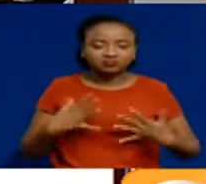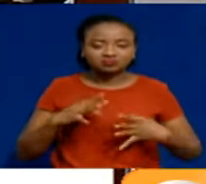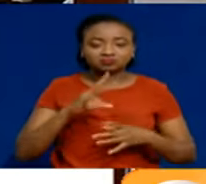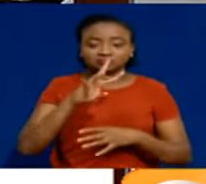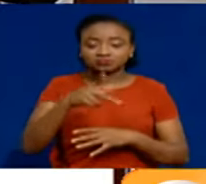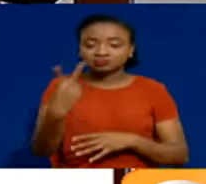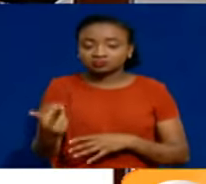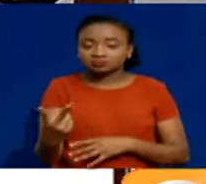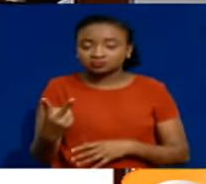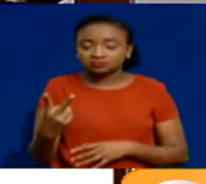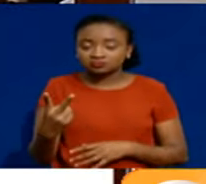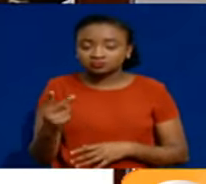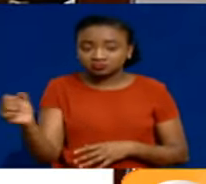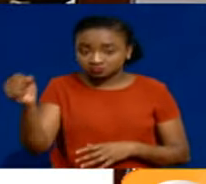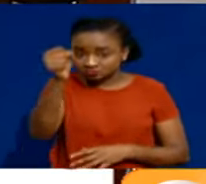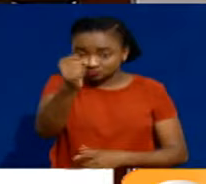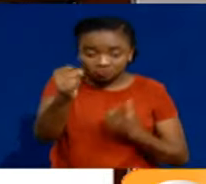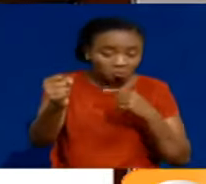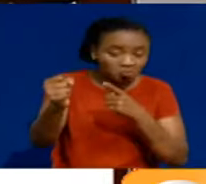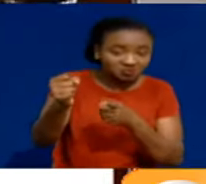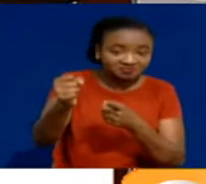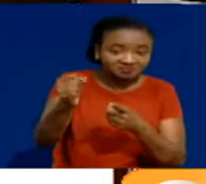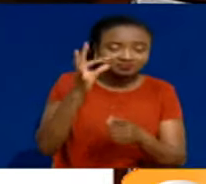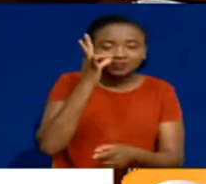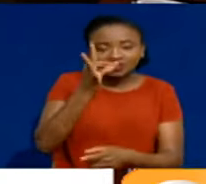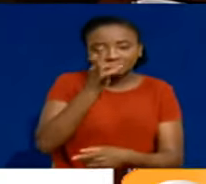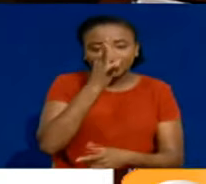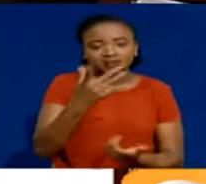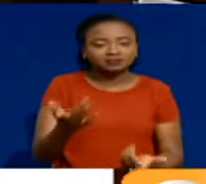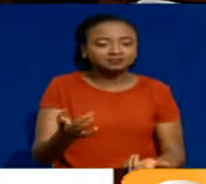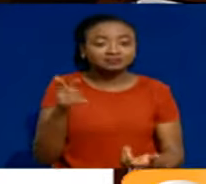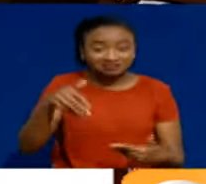came, did we elect a young person or we elected Mwai Kibaki?